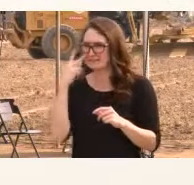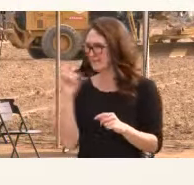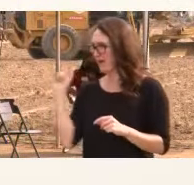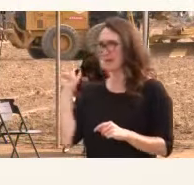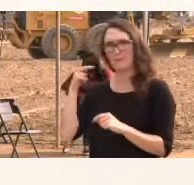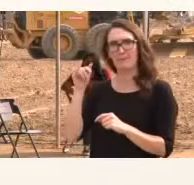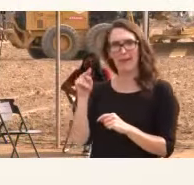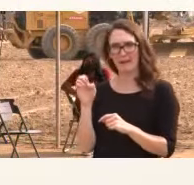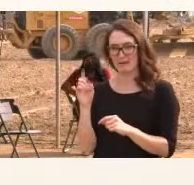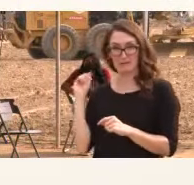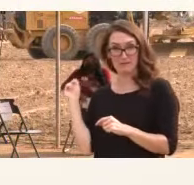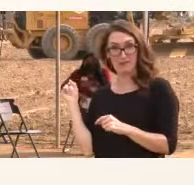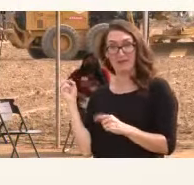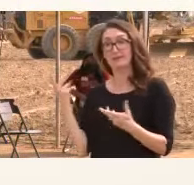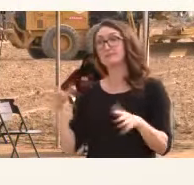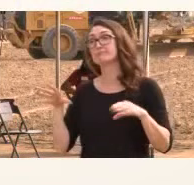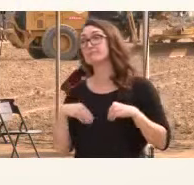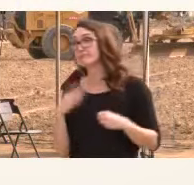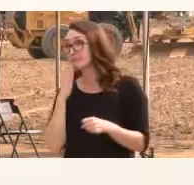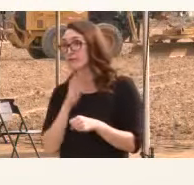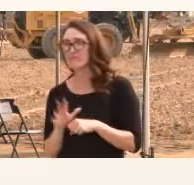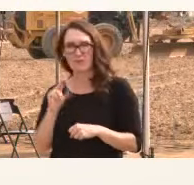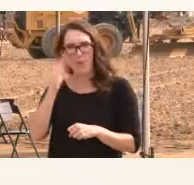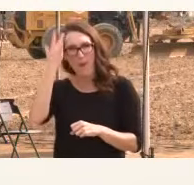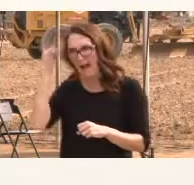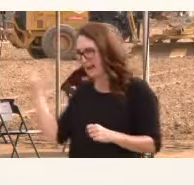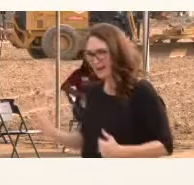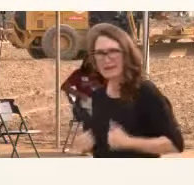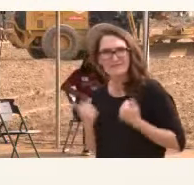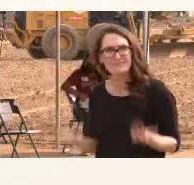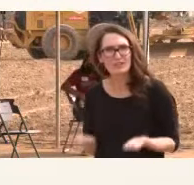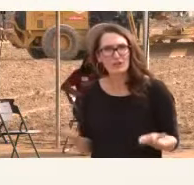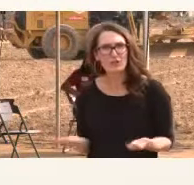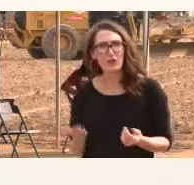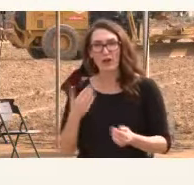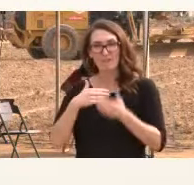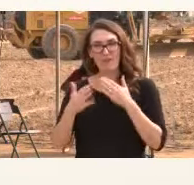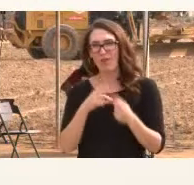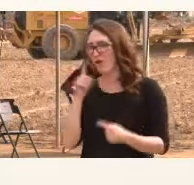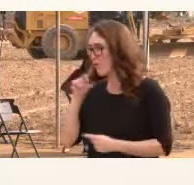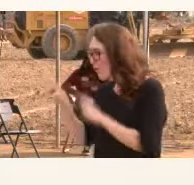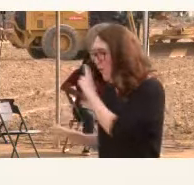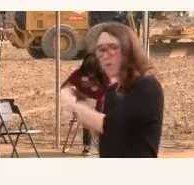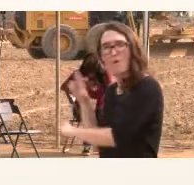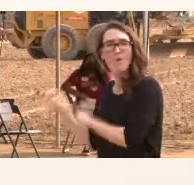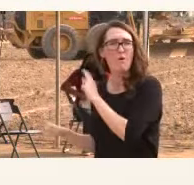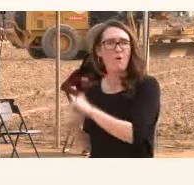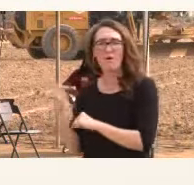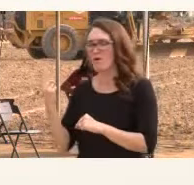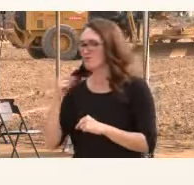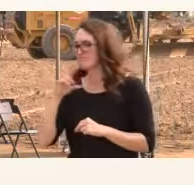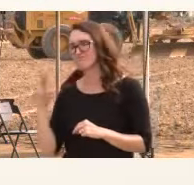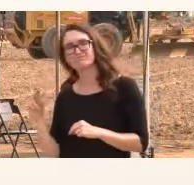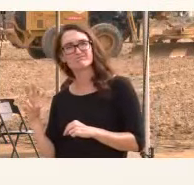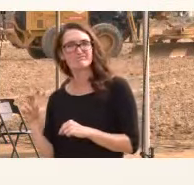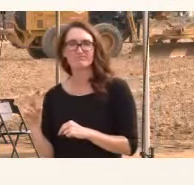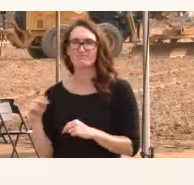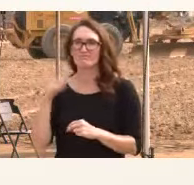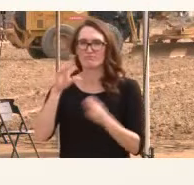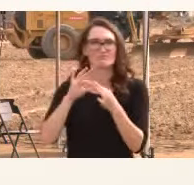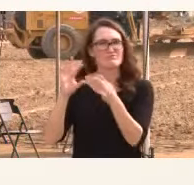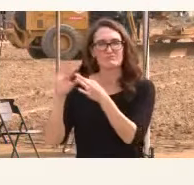Payne. He wasn't going to give up, no matter what they said about him, no matter what they designed the mailers about